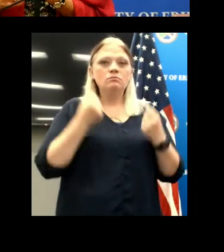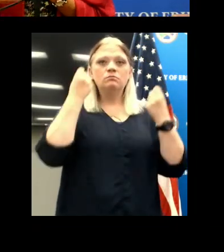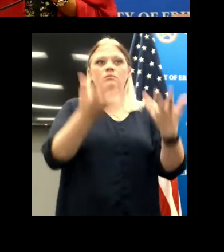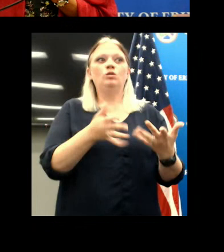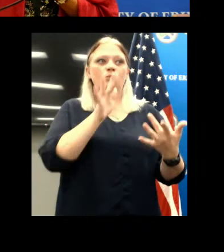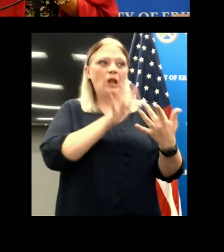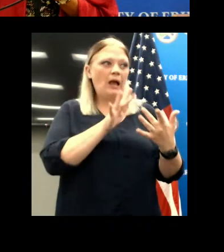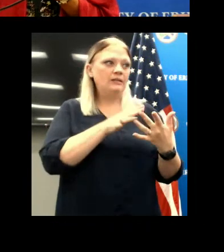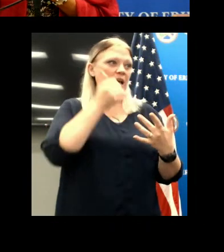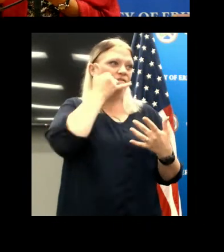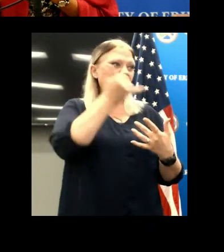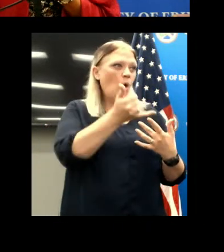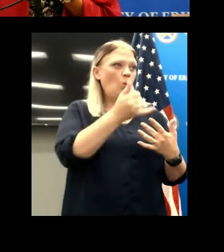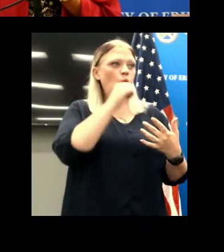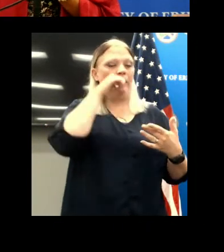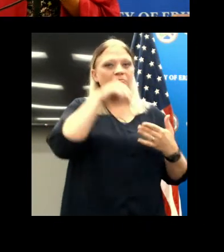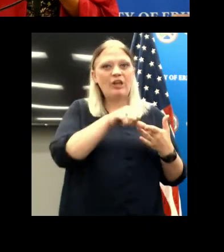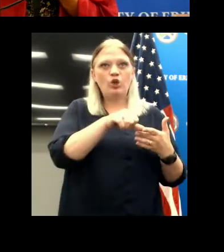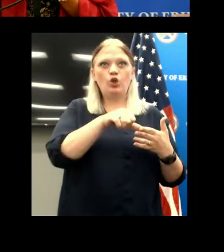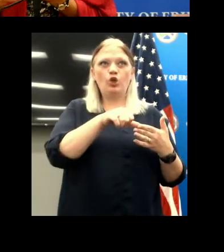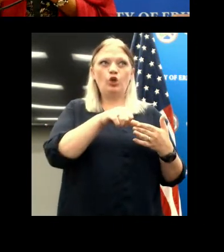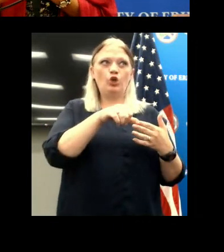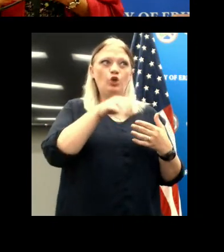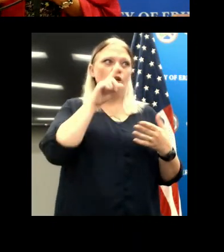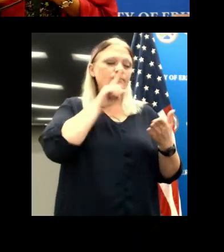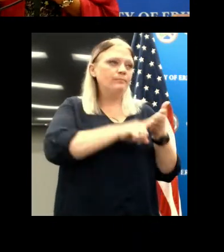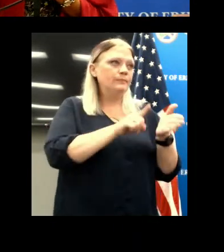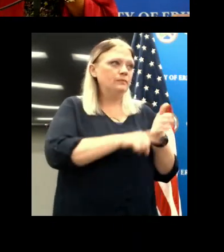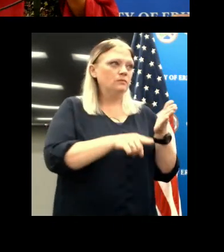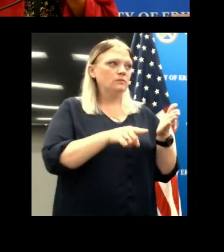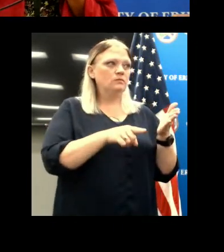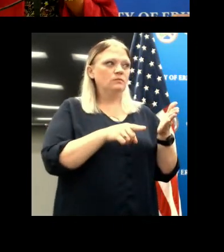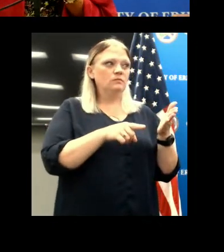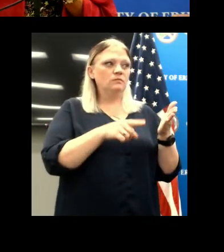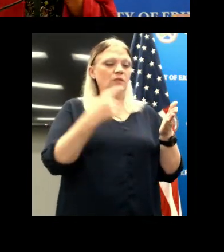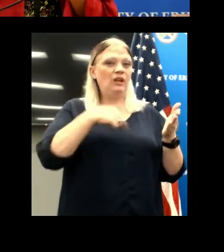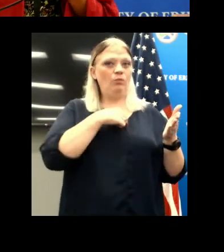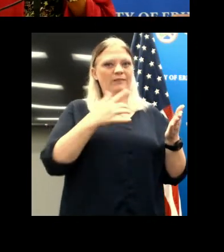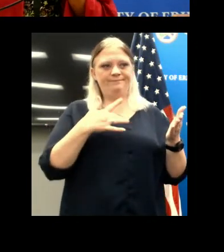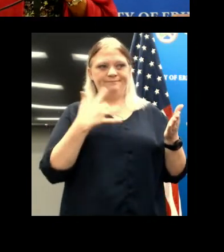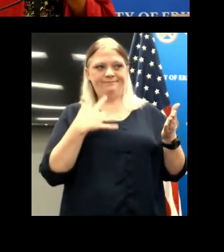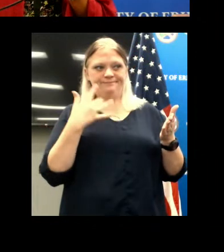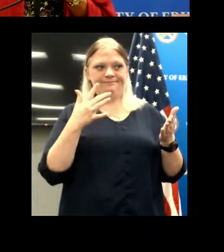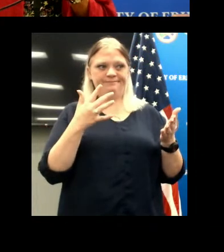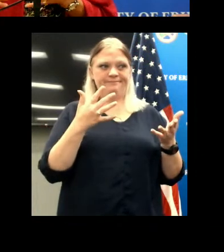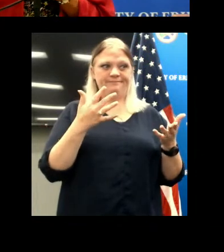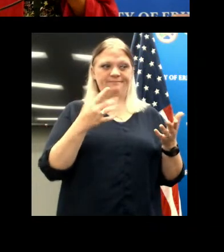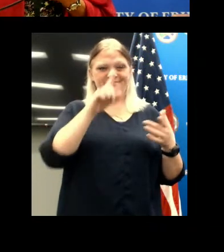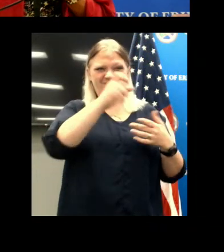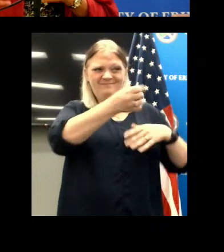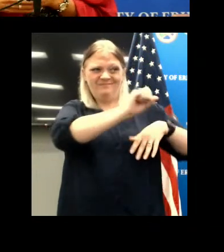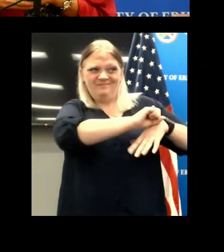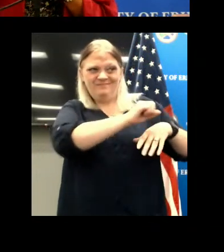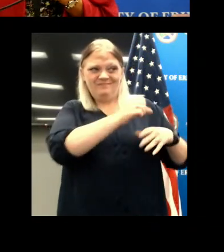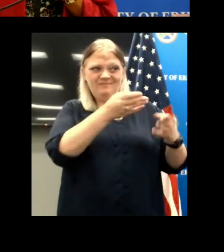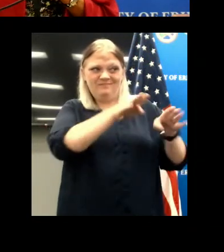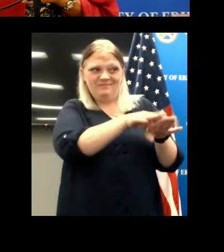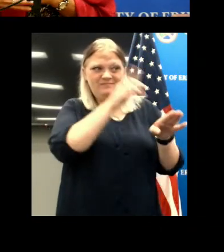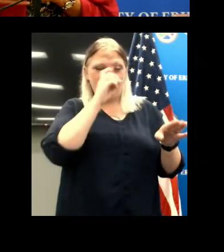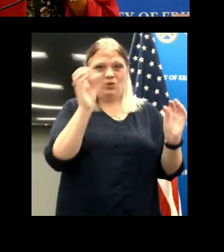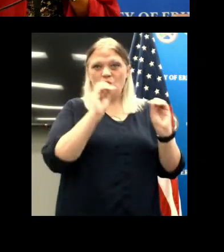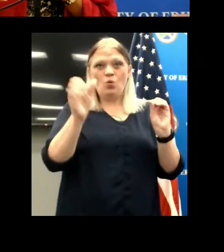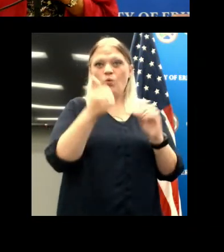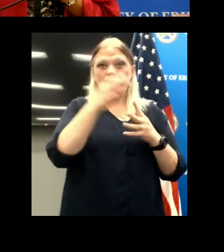by phone, by letter, by inspection, and we feel that we may have to close them down because we don't have another